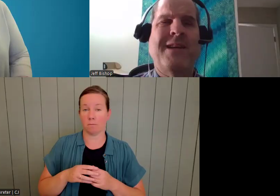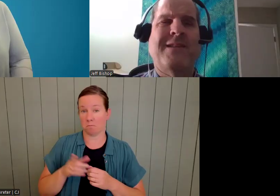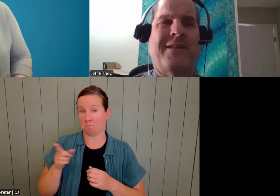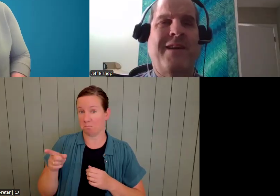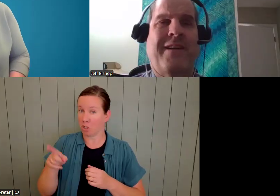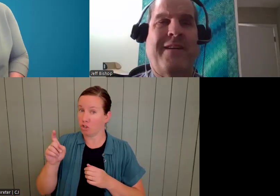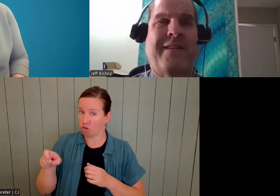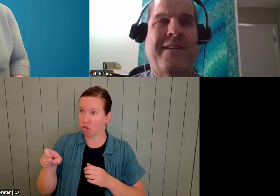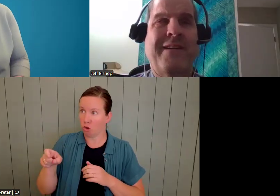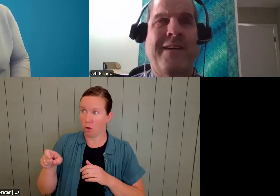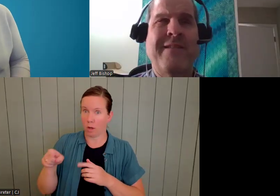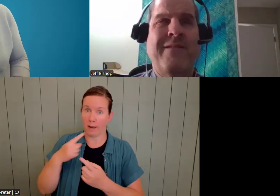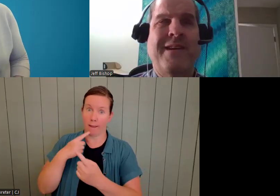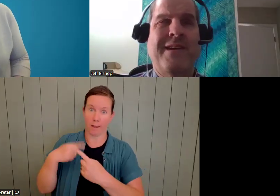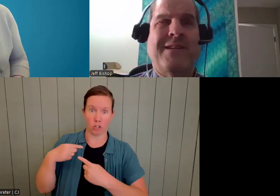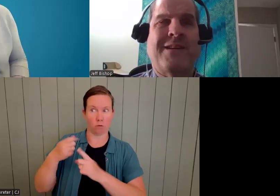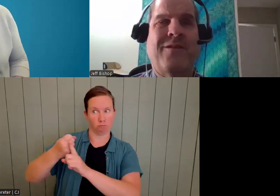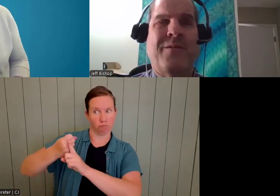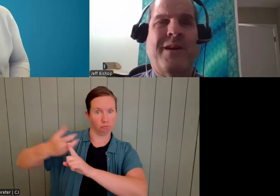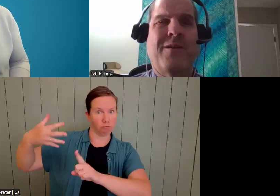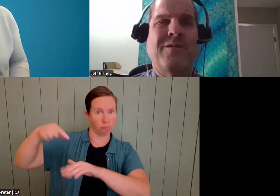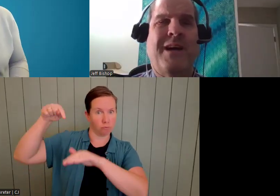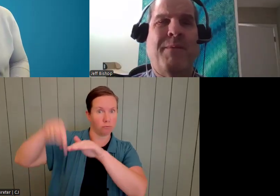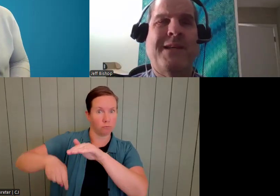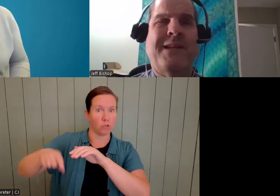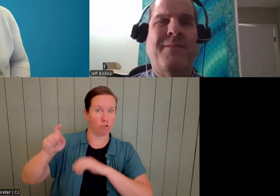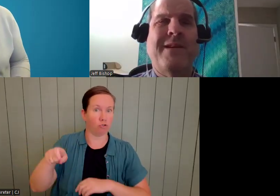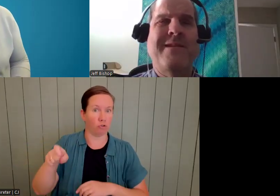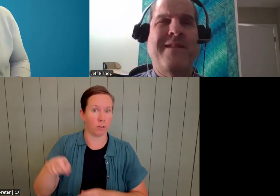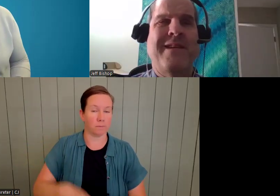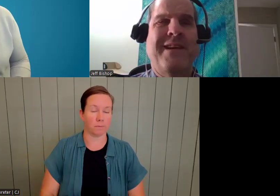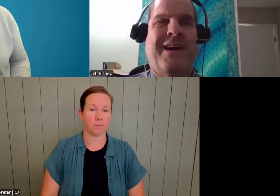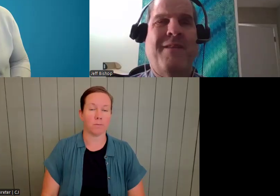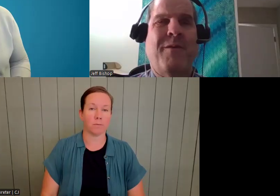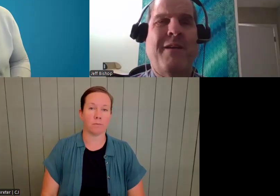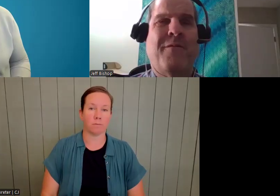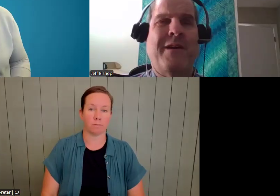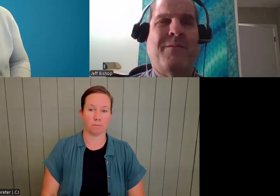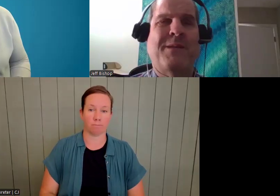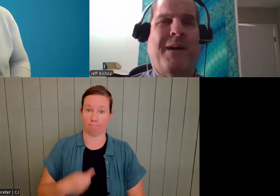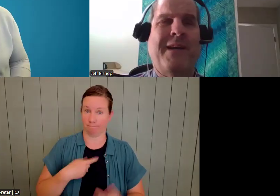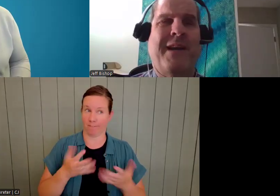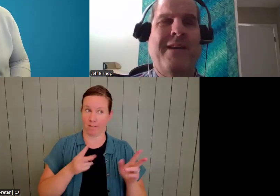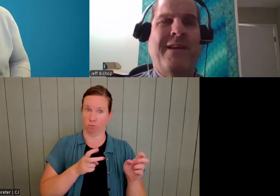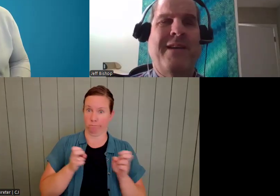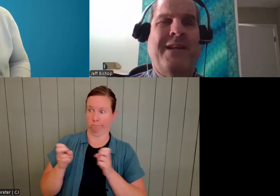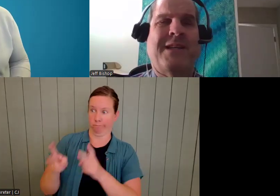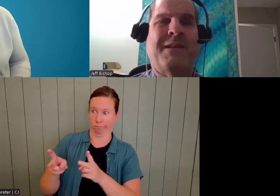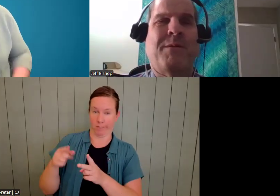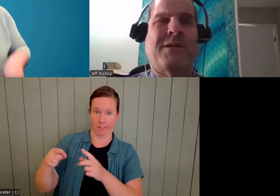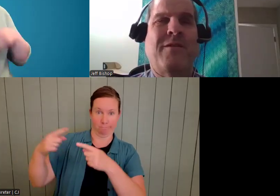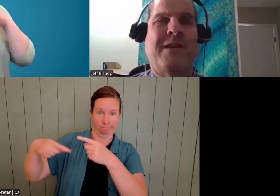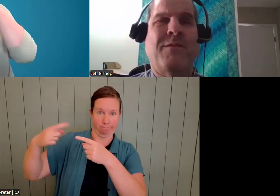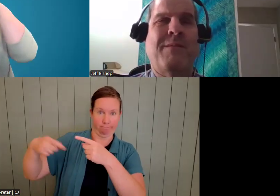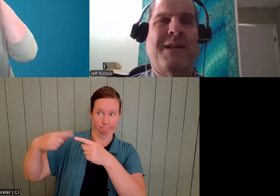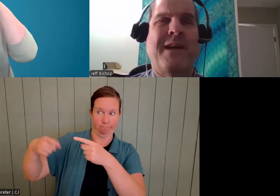in-depth answer here. Okay. So here we go. I pasted them in. I'm waiting for it to respond. And it's as